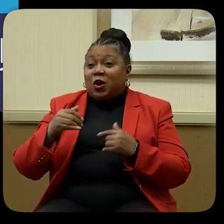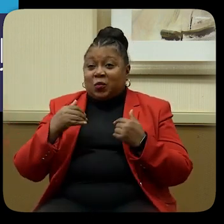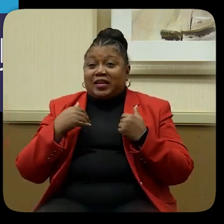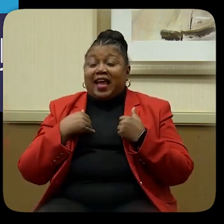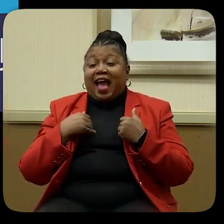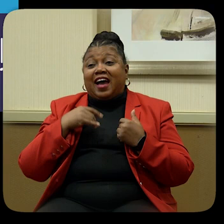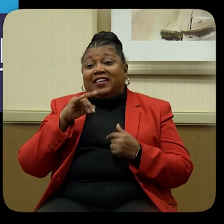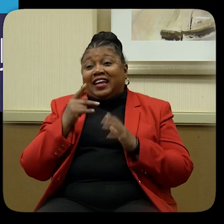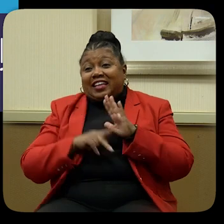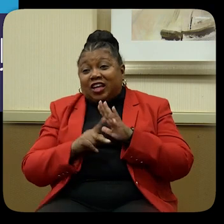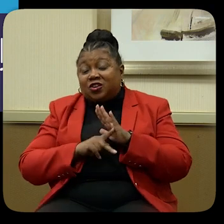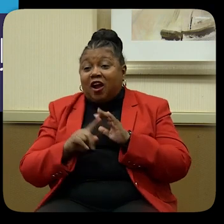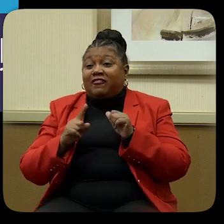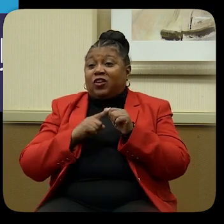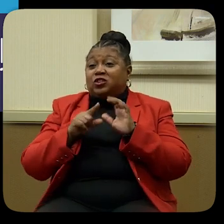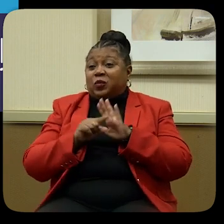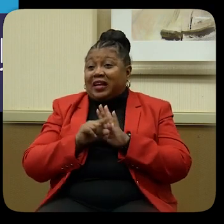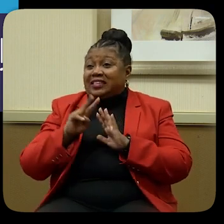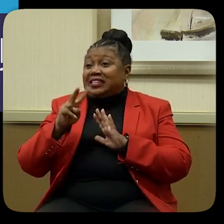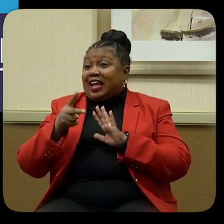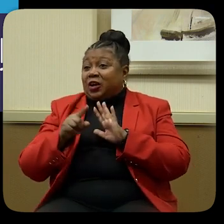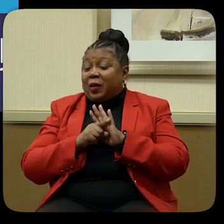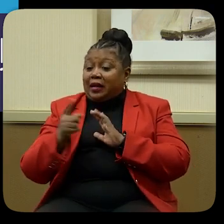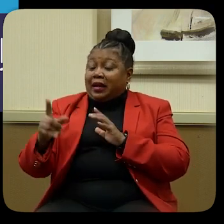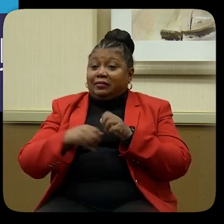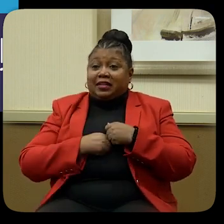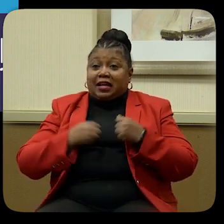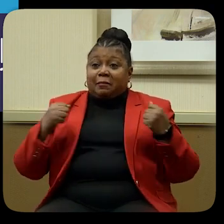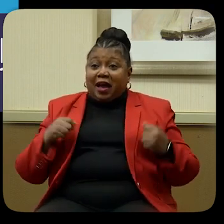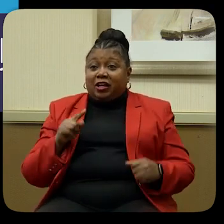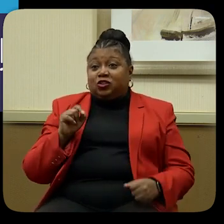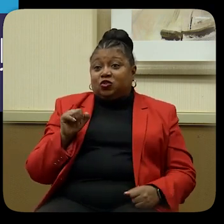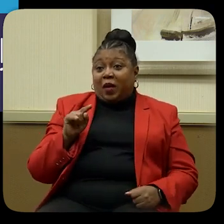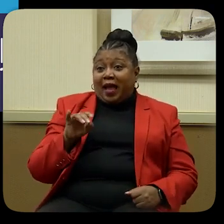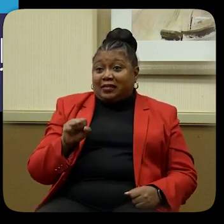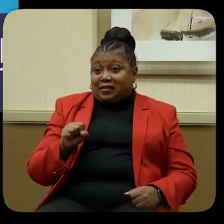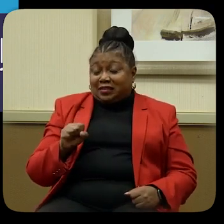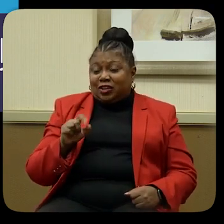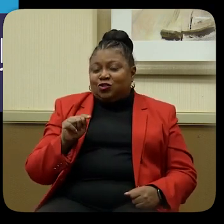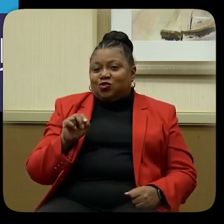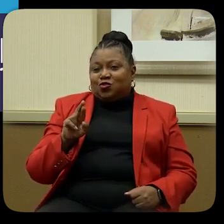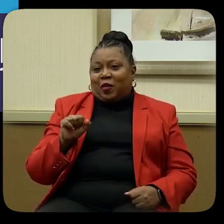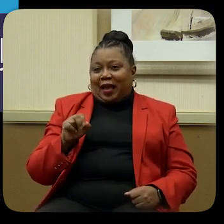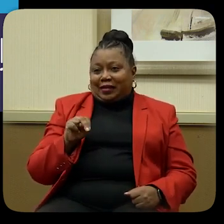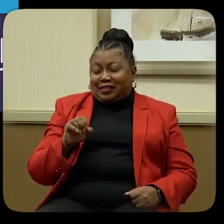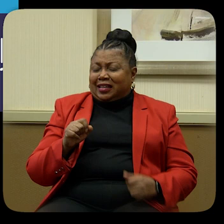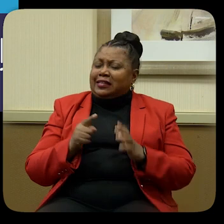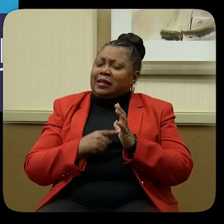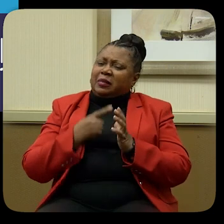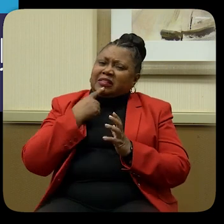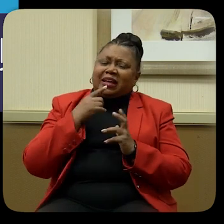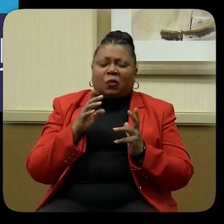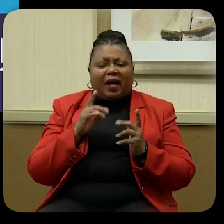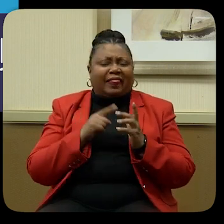have kindergartners, 1st graders, 2nd graders coming out as trans. So sometimes we say,